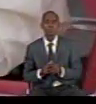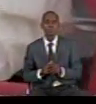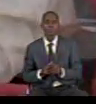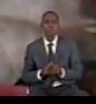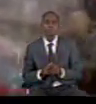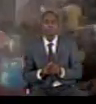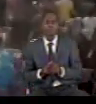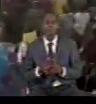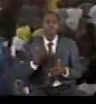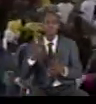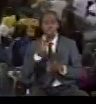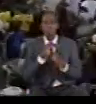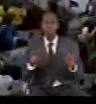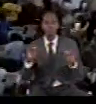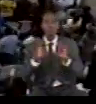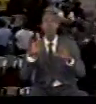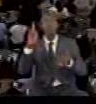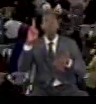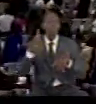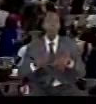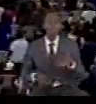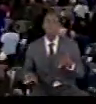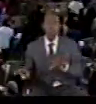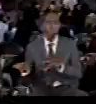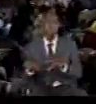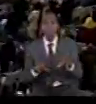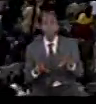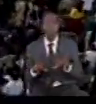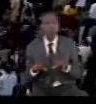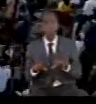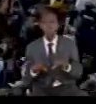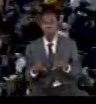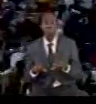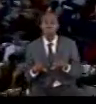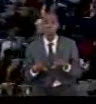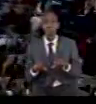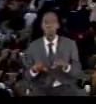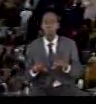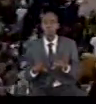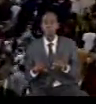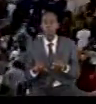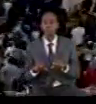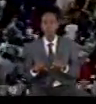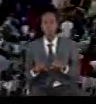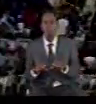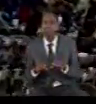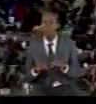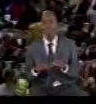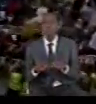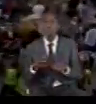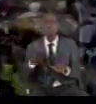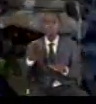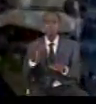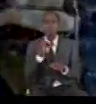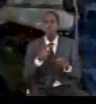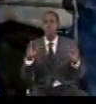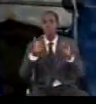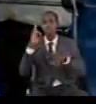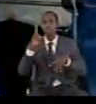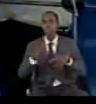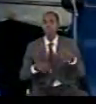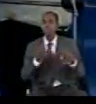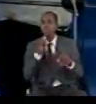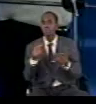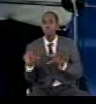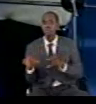There is nothing you cannot do. Protocol breaker. There is nothing you cannot